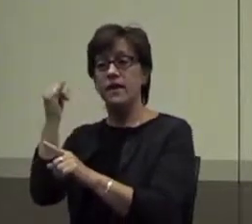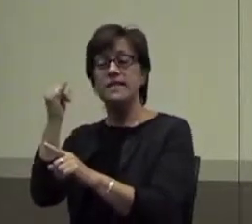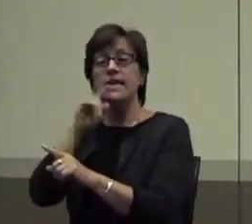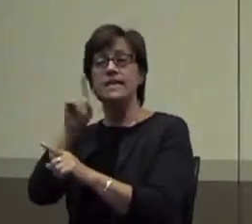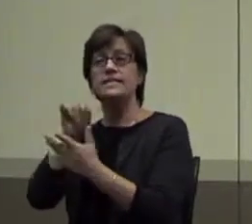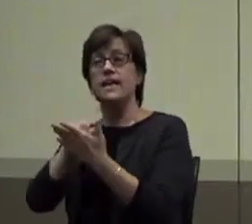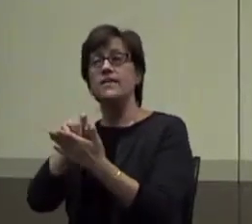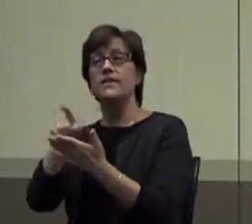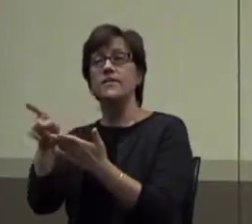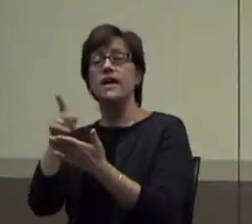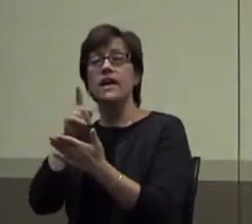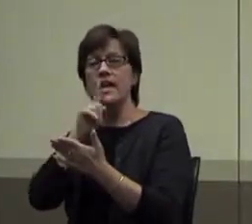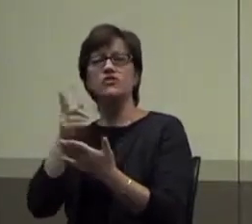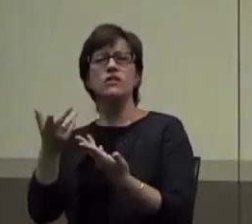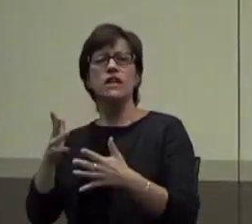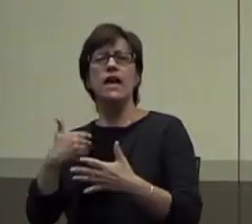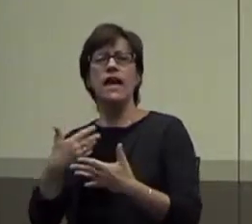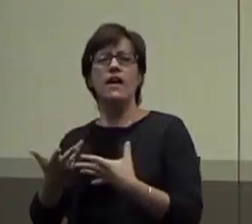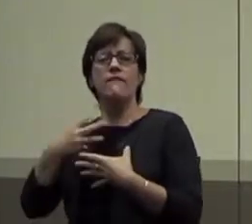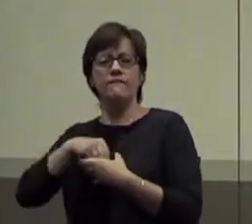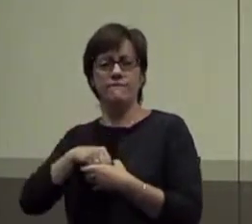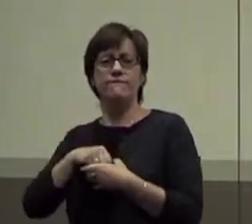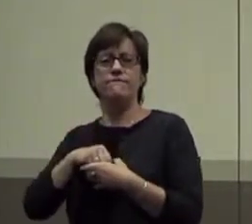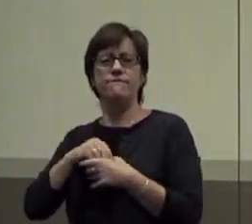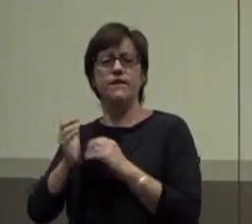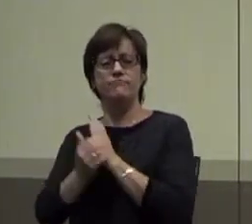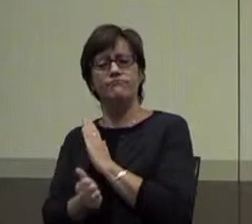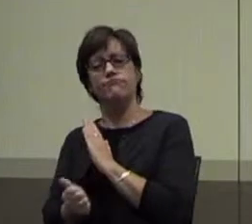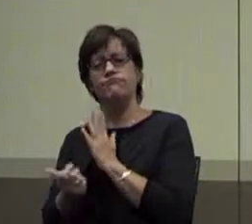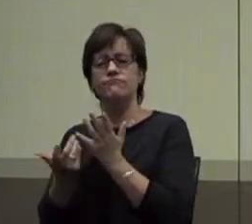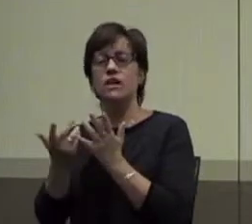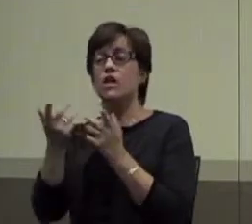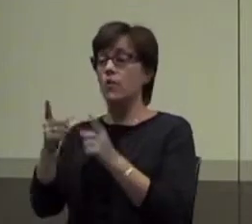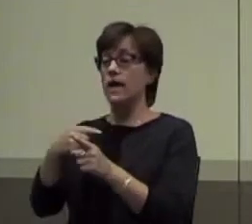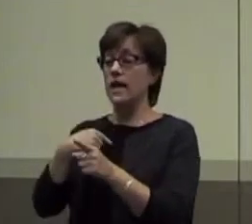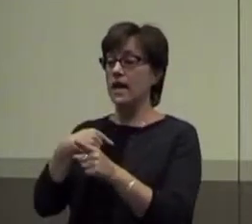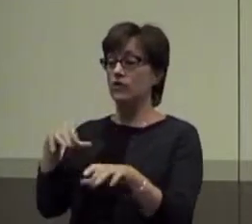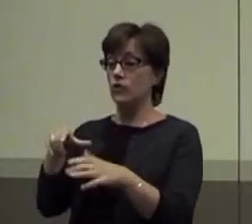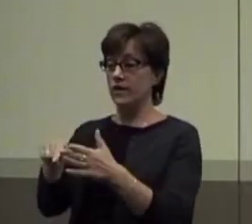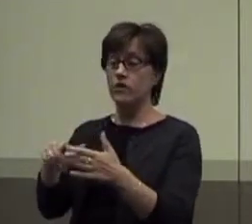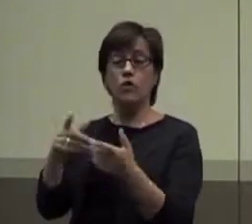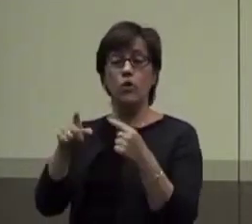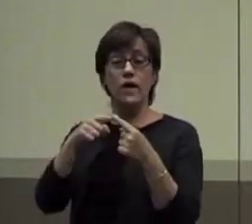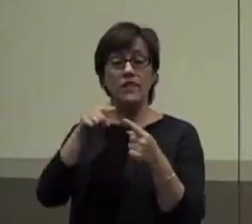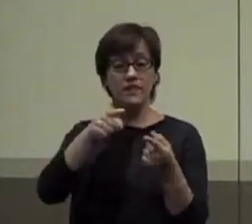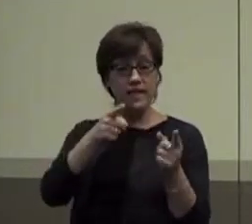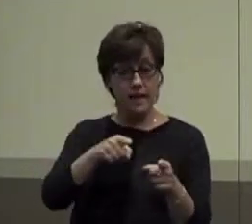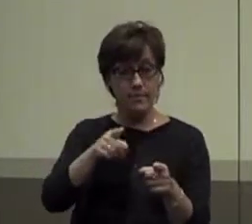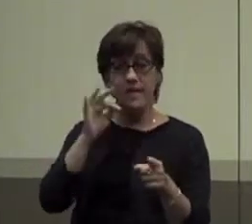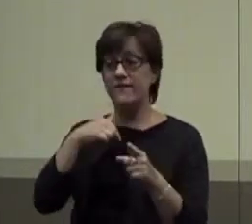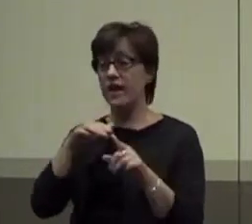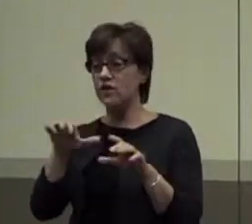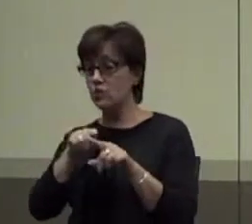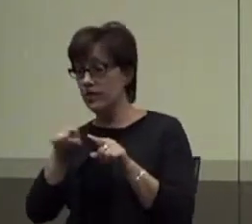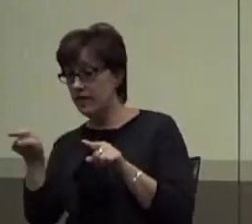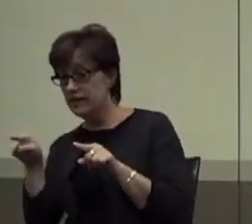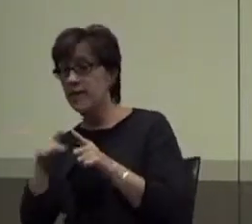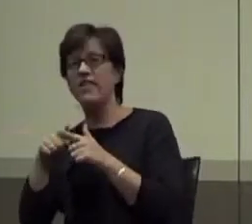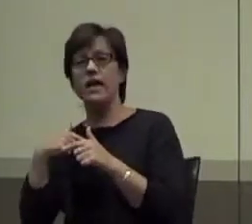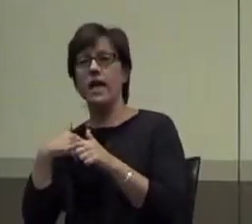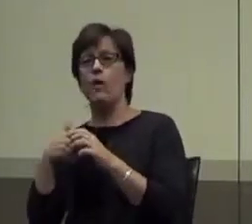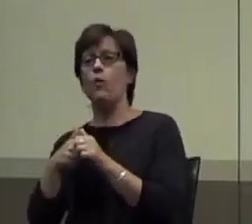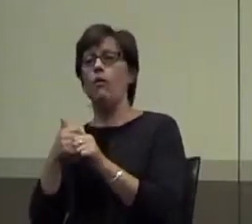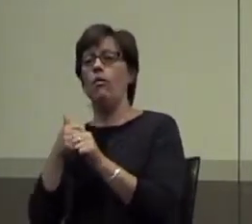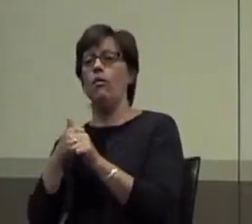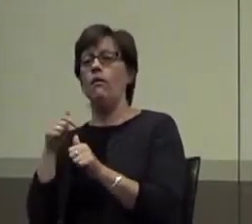that they actually have in their repertoire already, that when I do this, or when this happens, if I do this, then I'm gonna get out of this